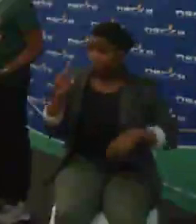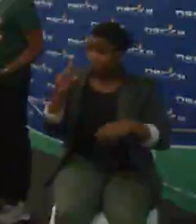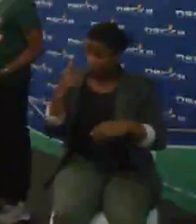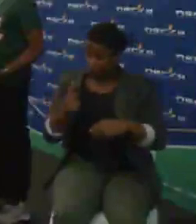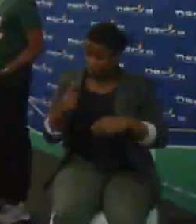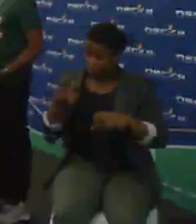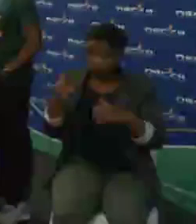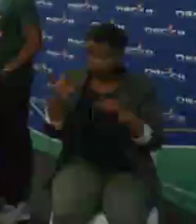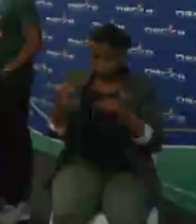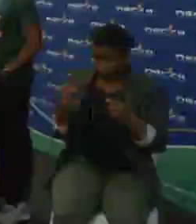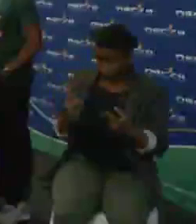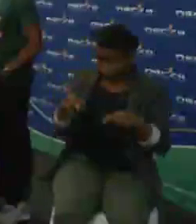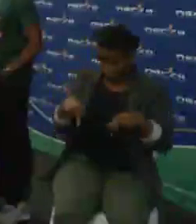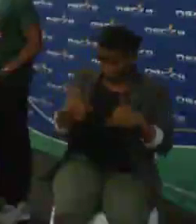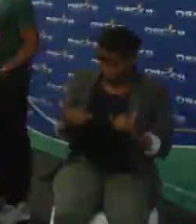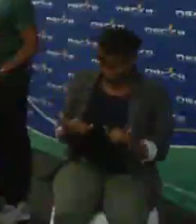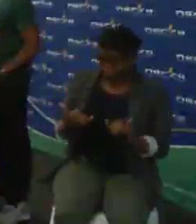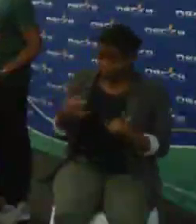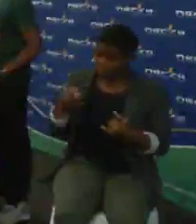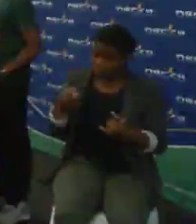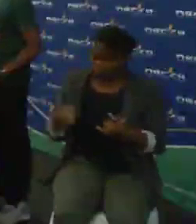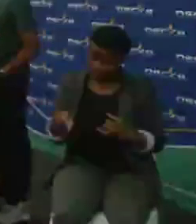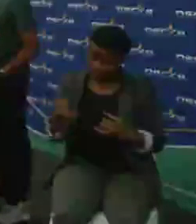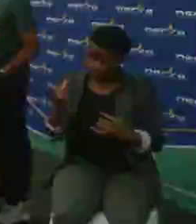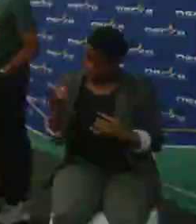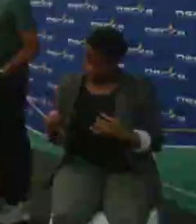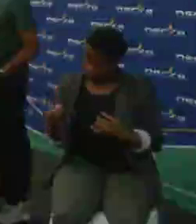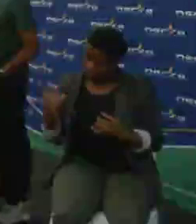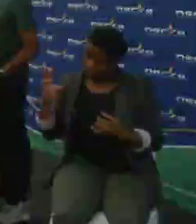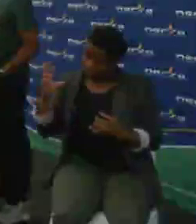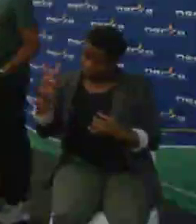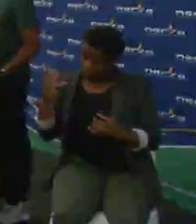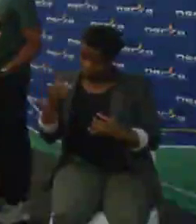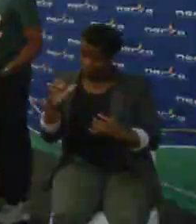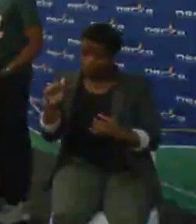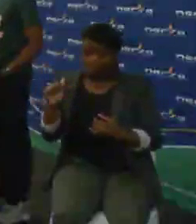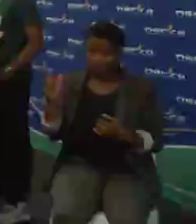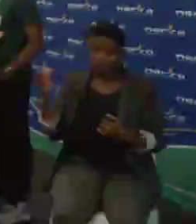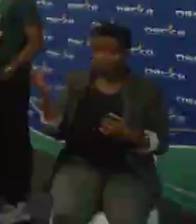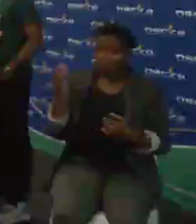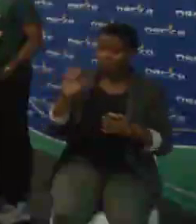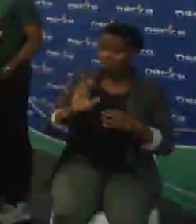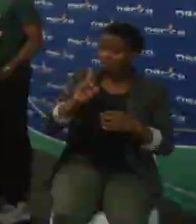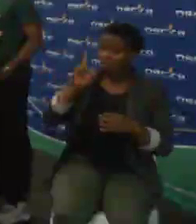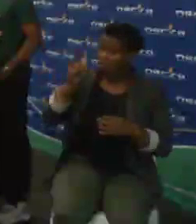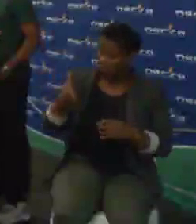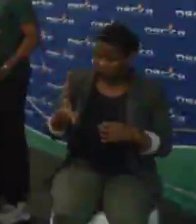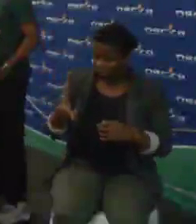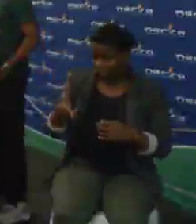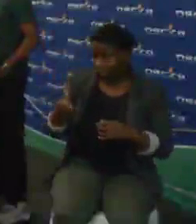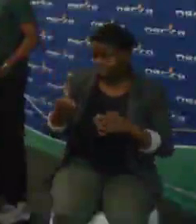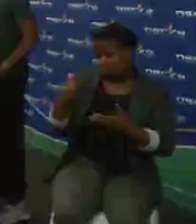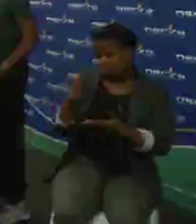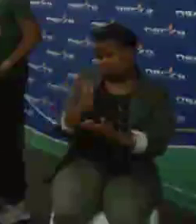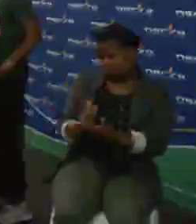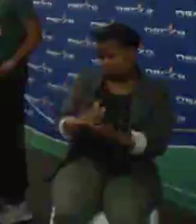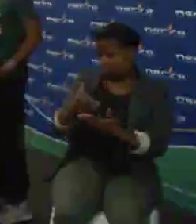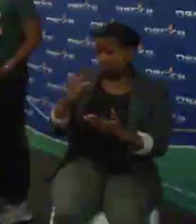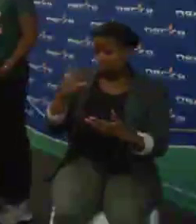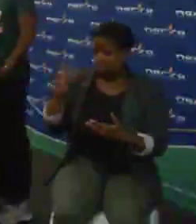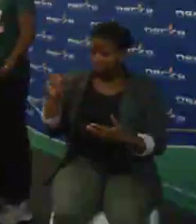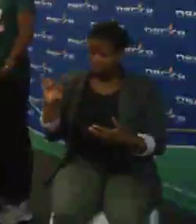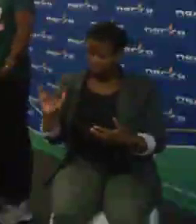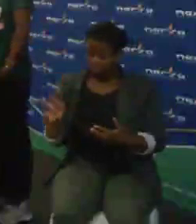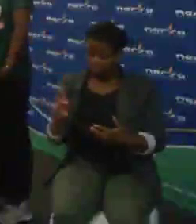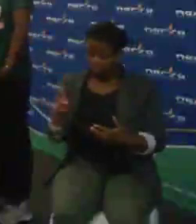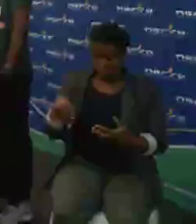we're doing right now, we're still going to have another RCA that is coming for the later part of the MYPD 3.